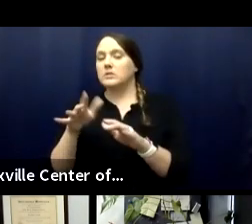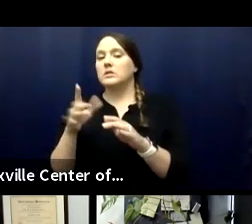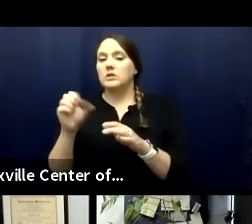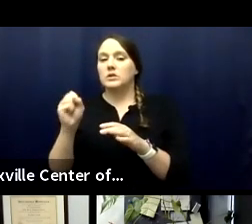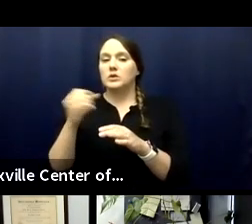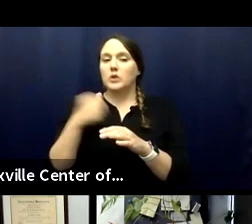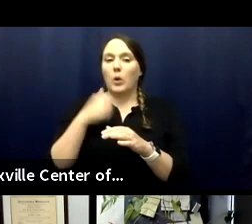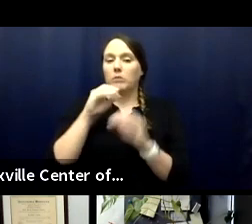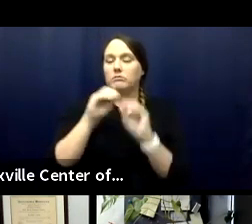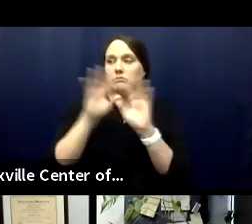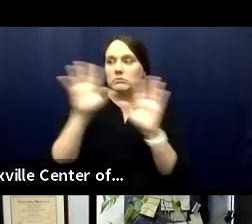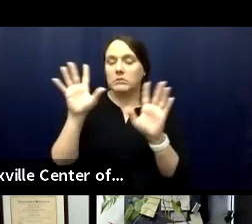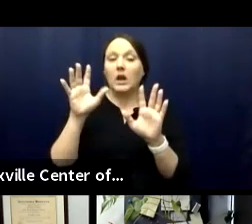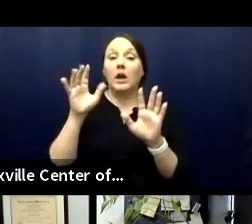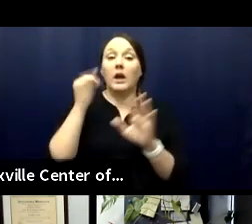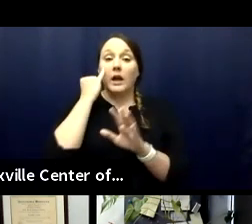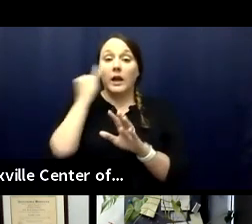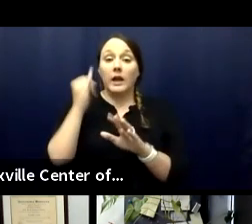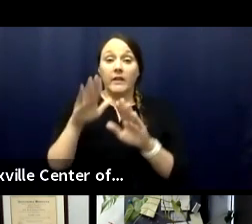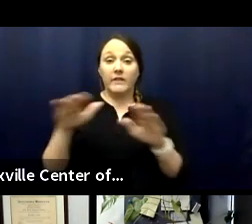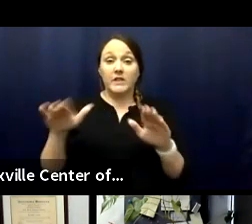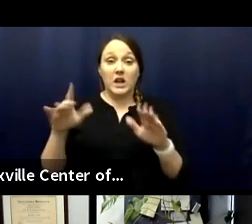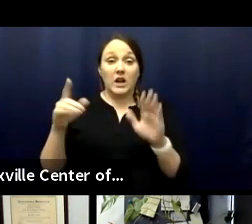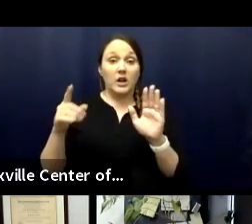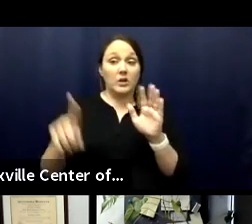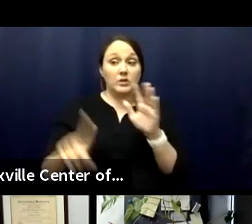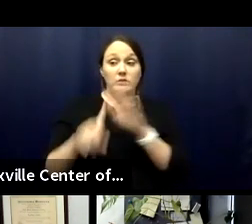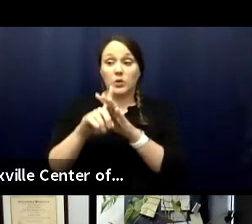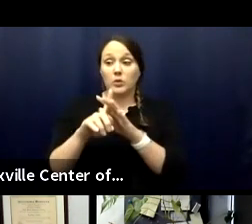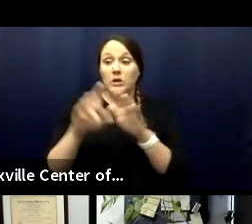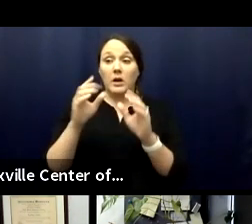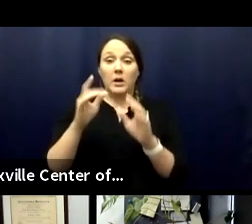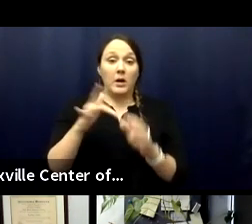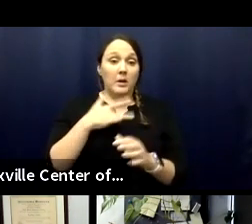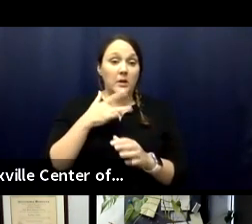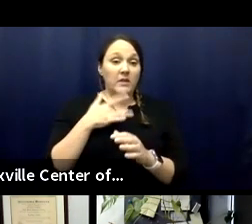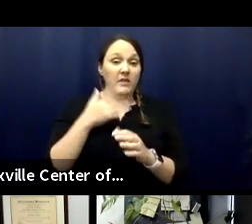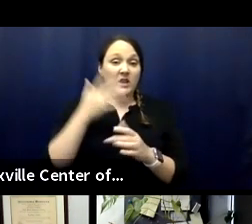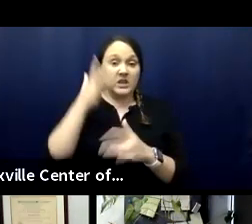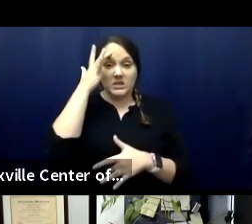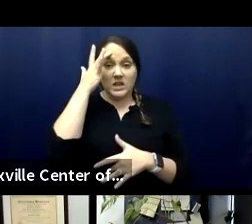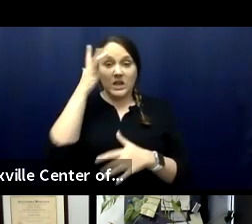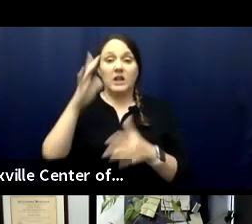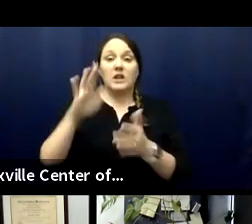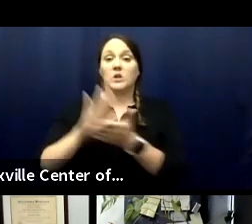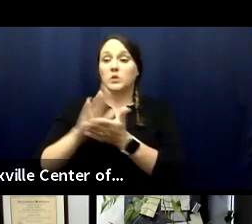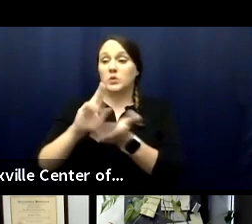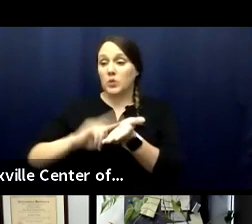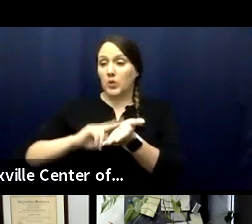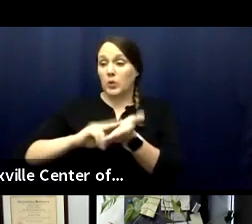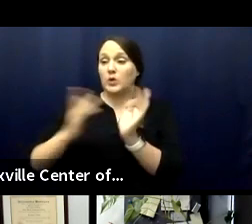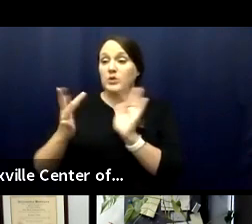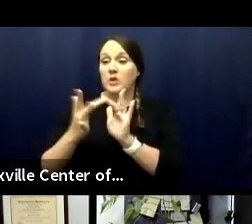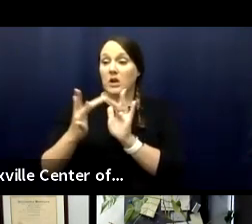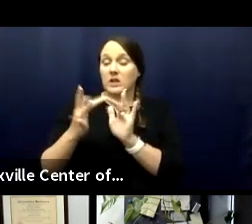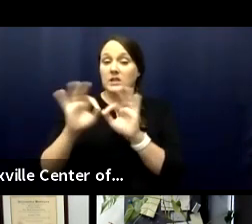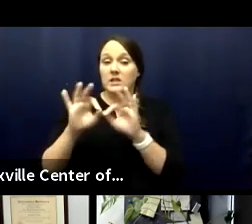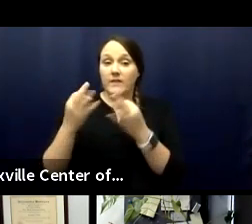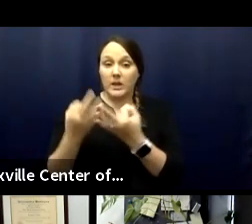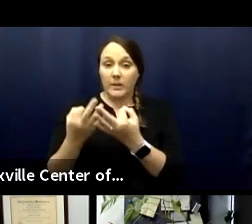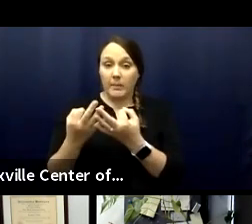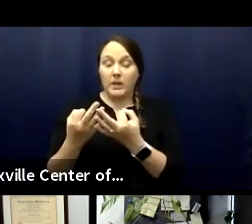can get clear. So the child presents and they have some symptoms, and then the school nurse makes the contact with the child's family.